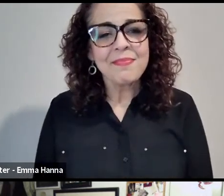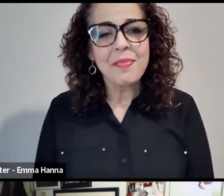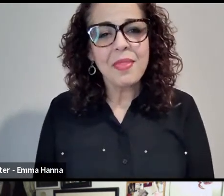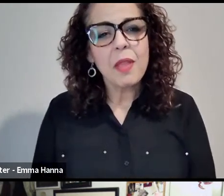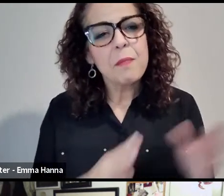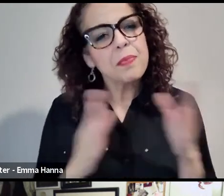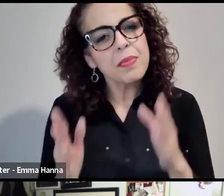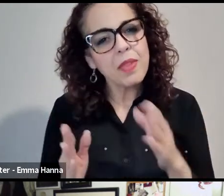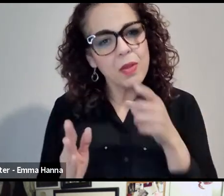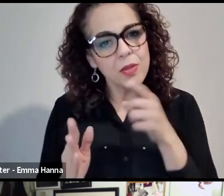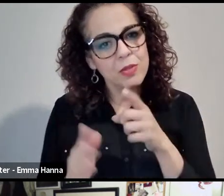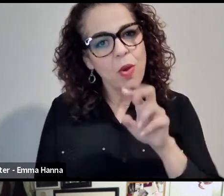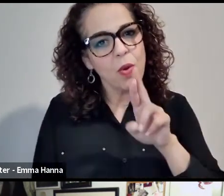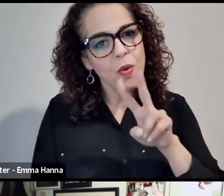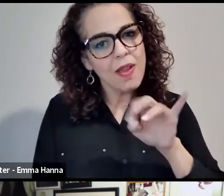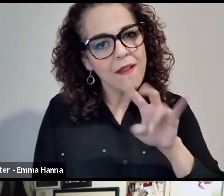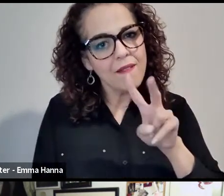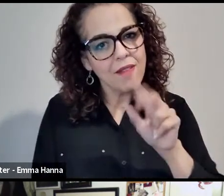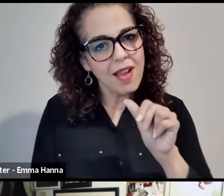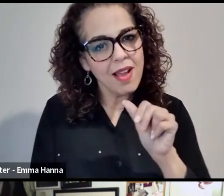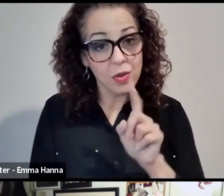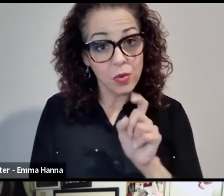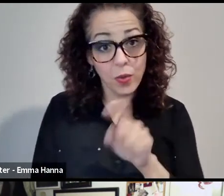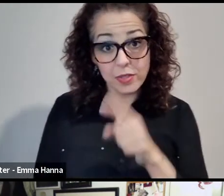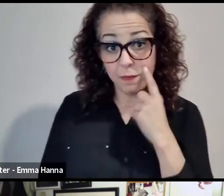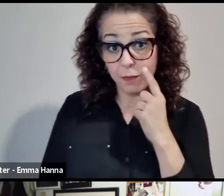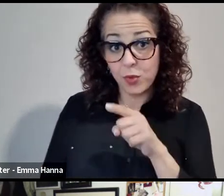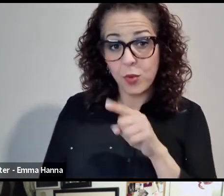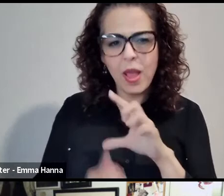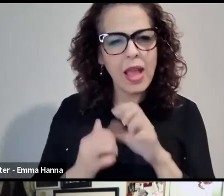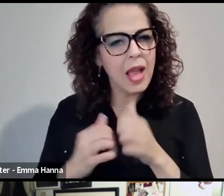Reva, a question for you. How does the story of the